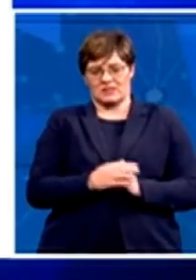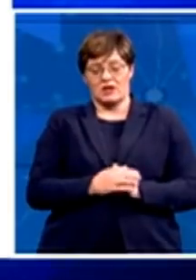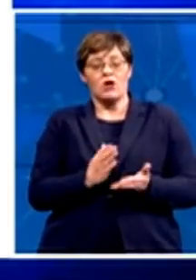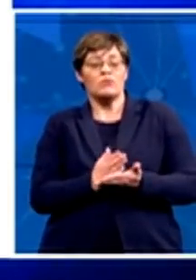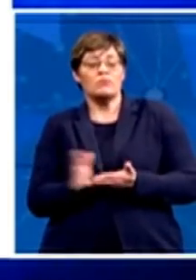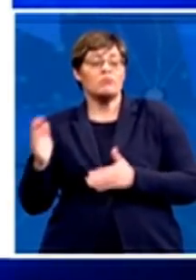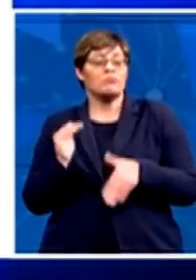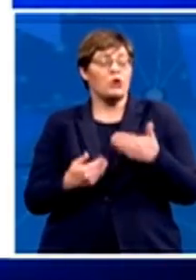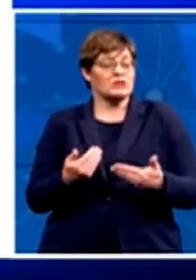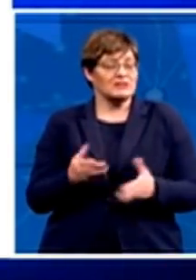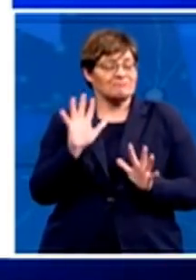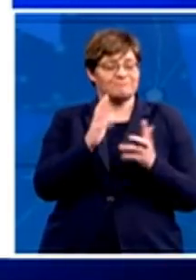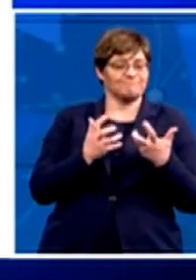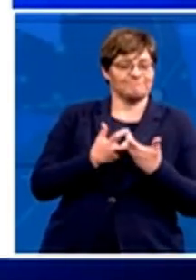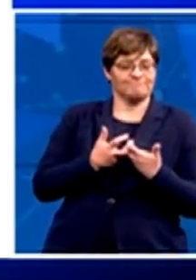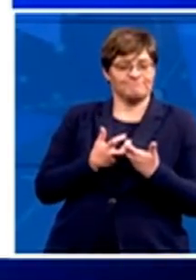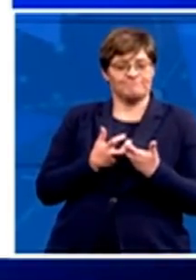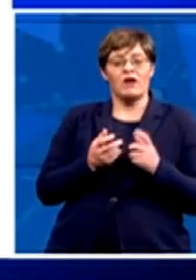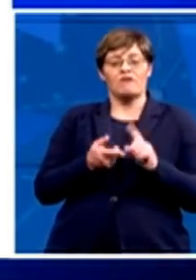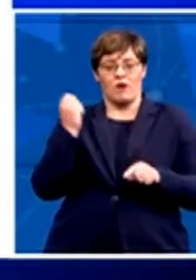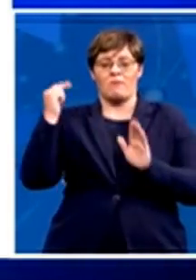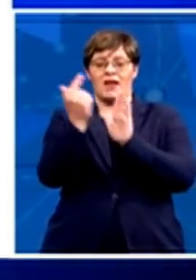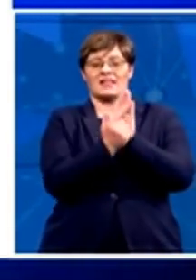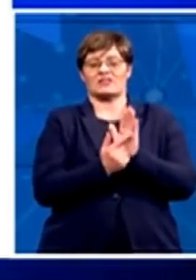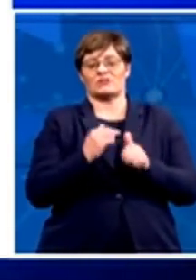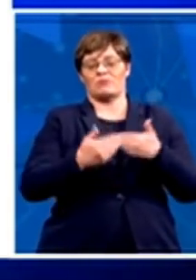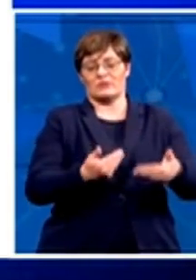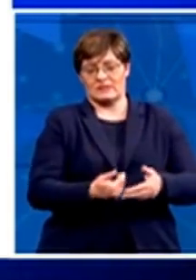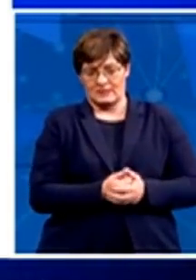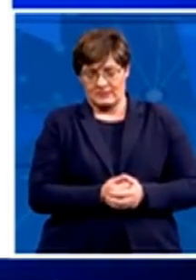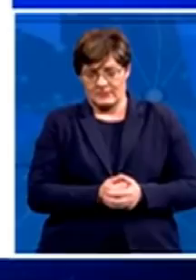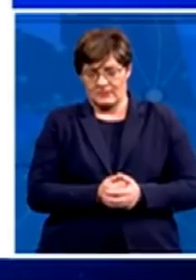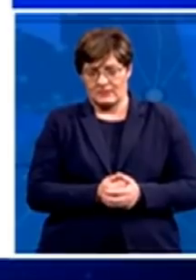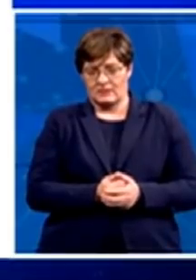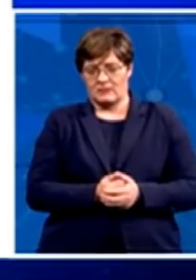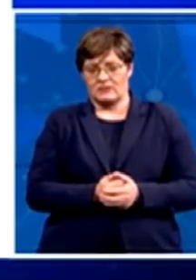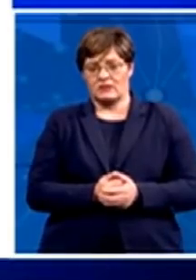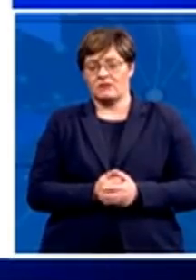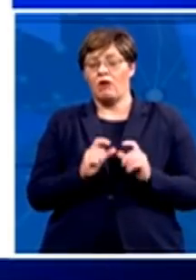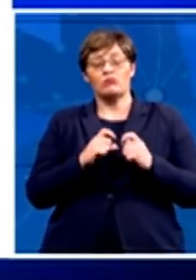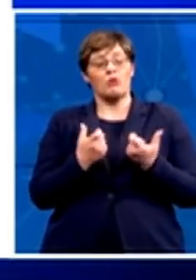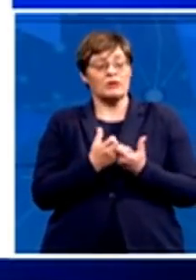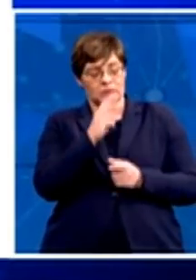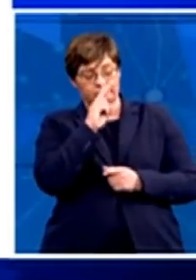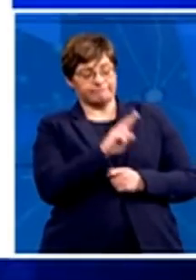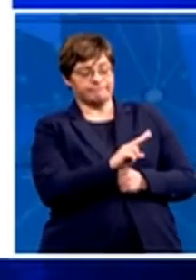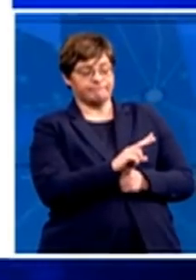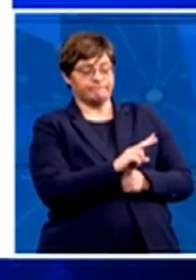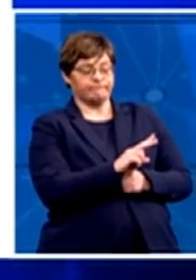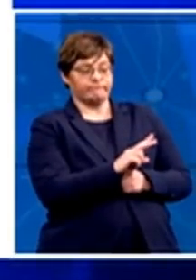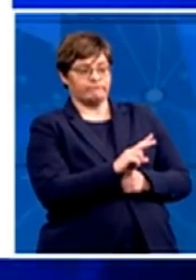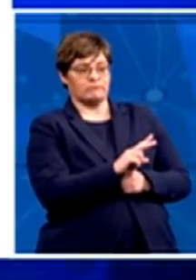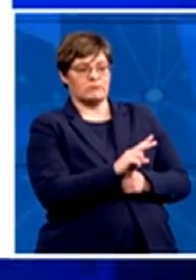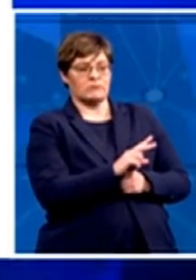from a legislative process. And the committee should certainly not be seized with opinion and sentiment on